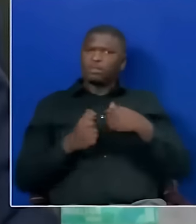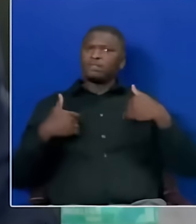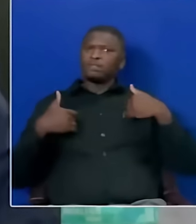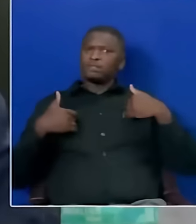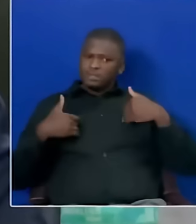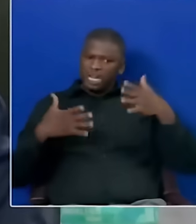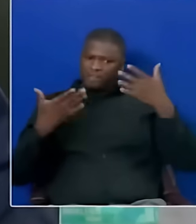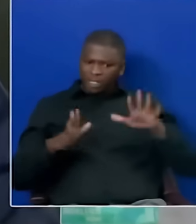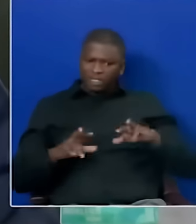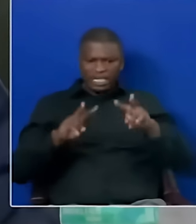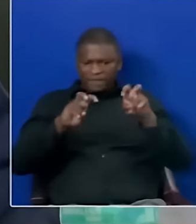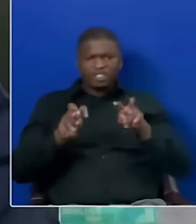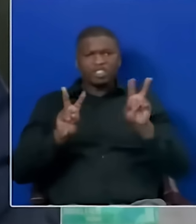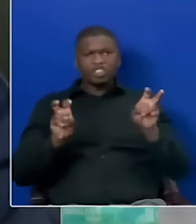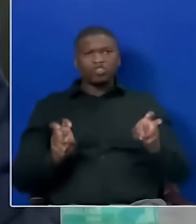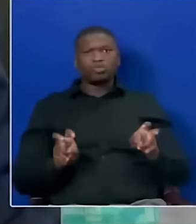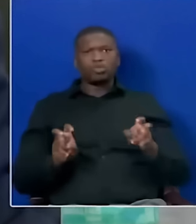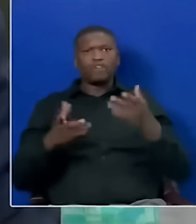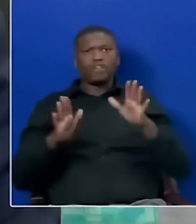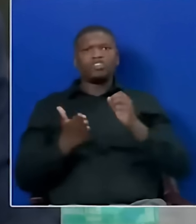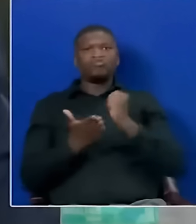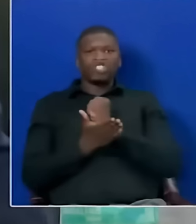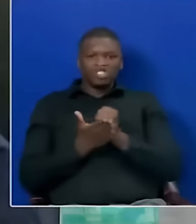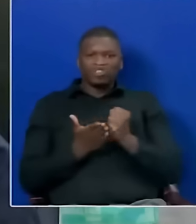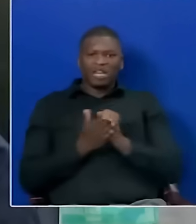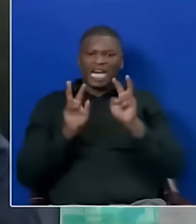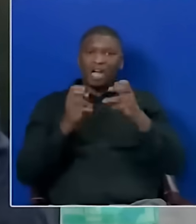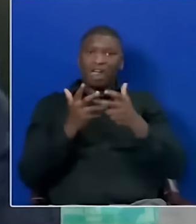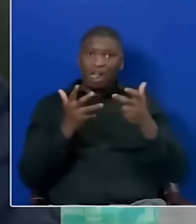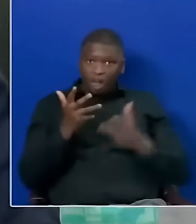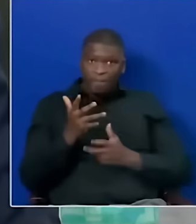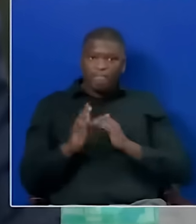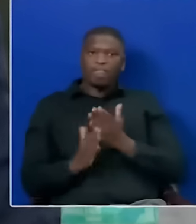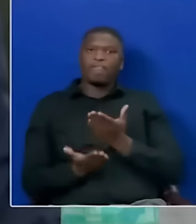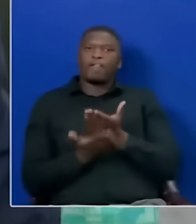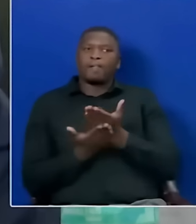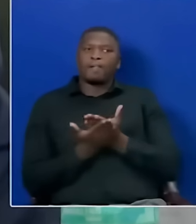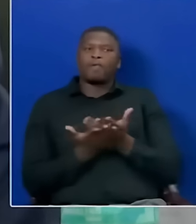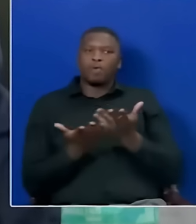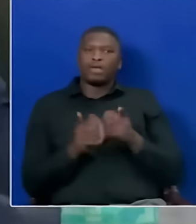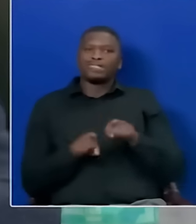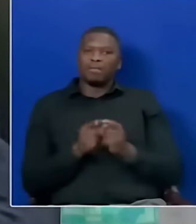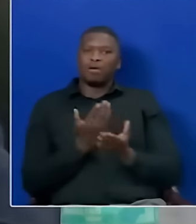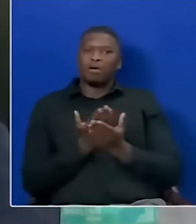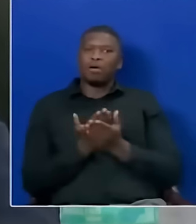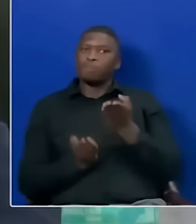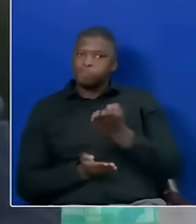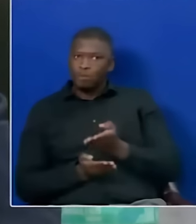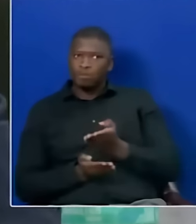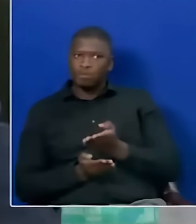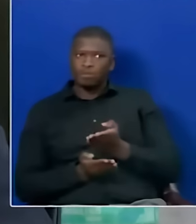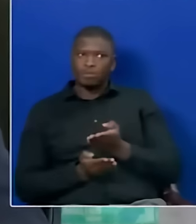investigated. We registered a non-conformance, which is also attached under the same annexures. And through the